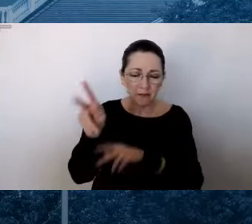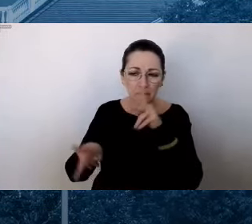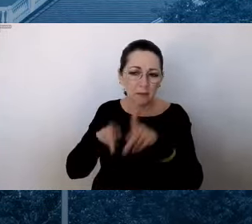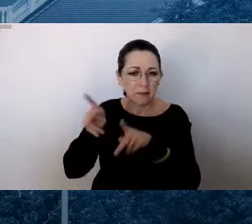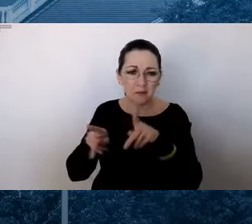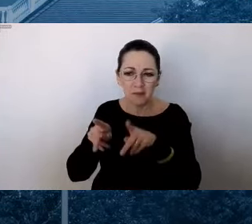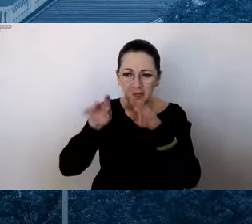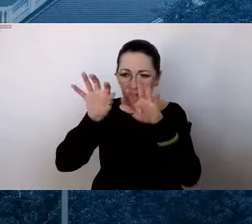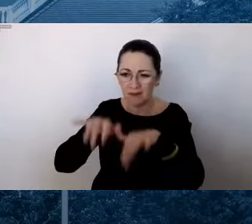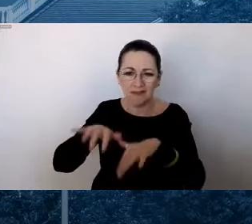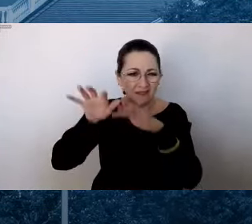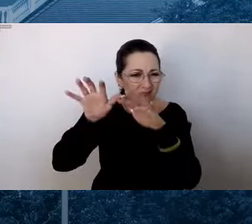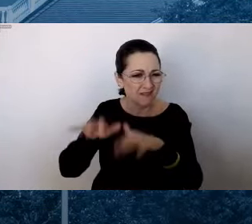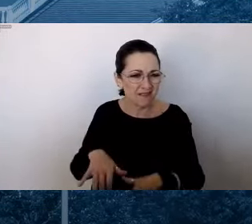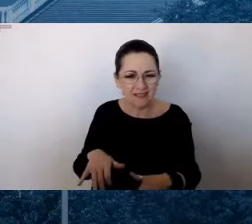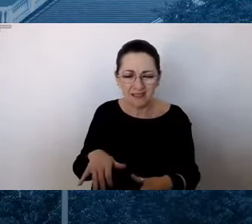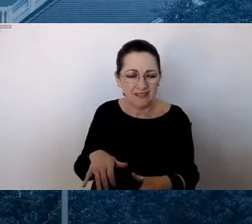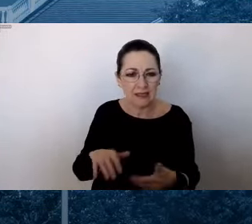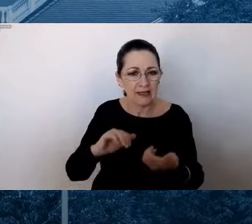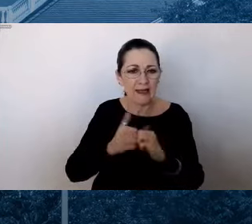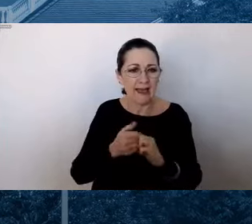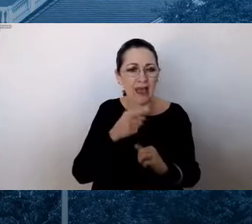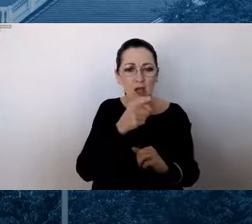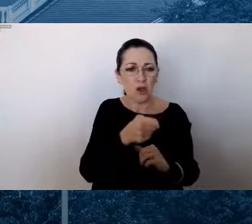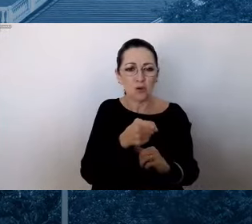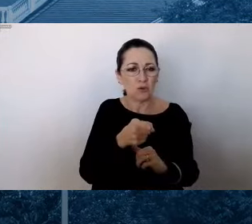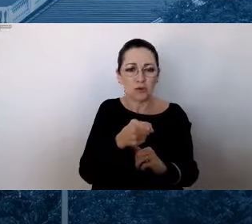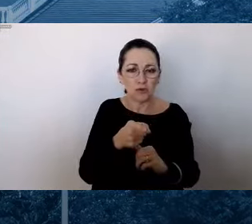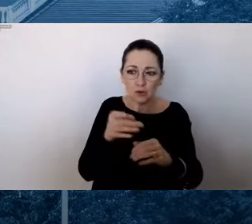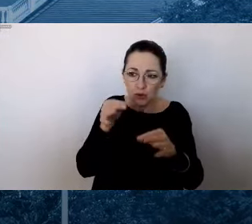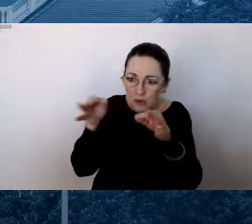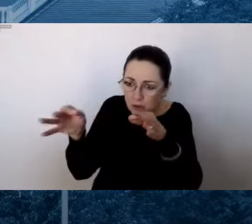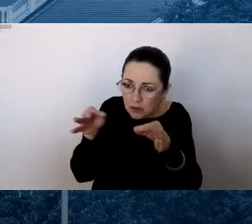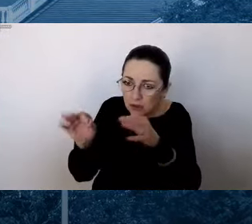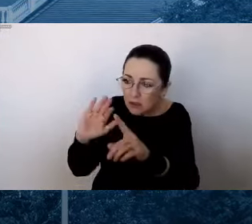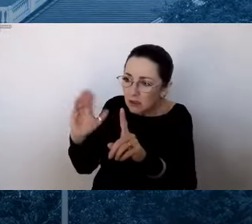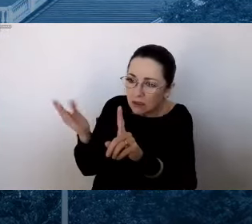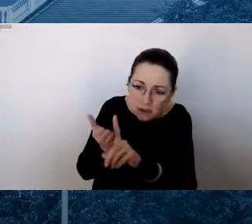convince people that public health experts are not trying to put microchips in them?